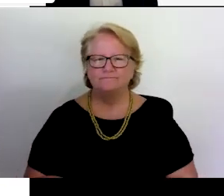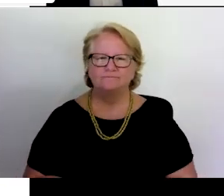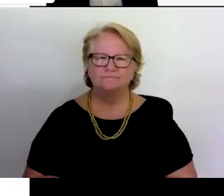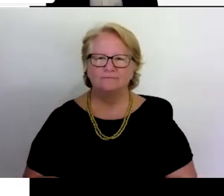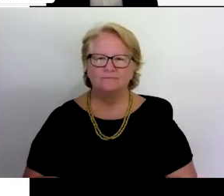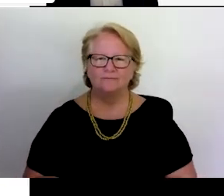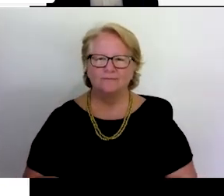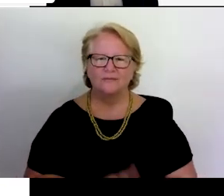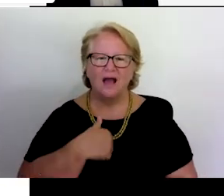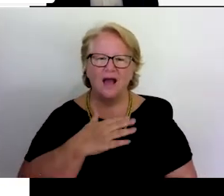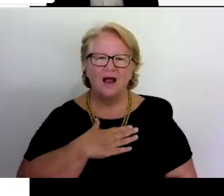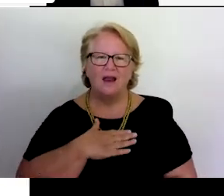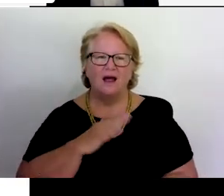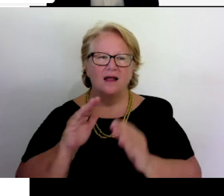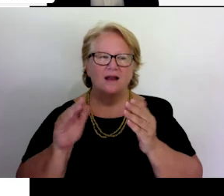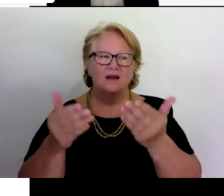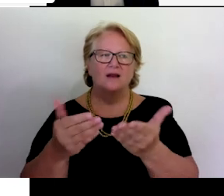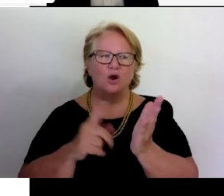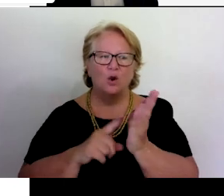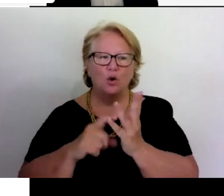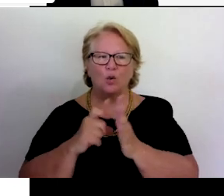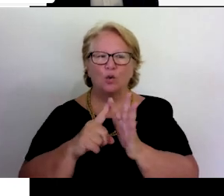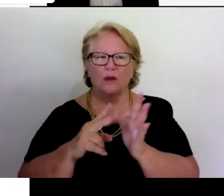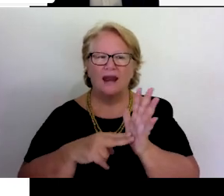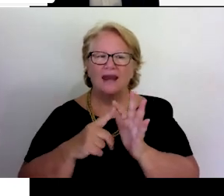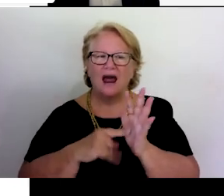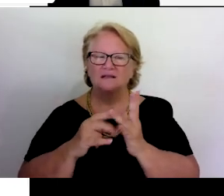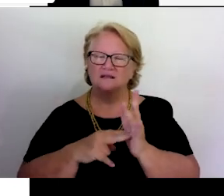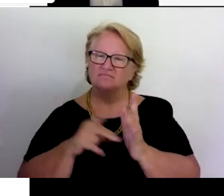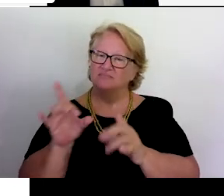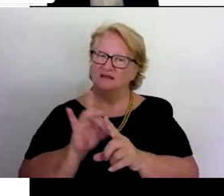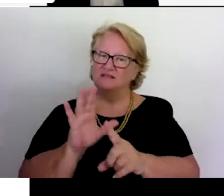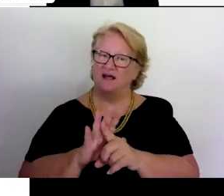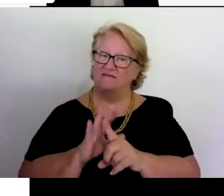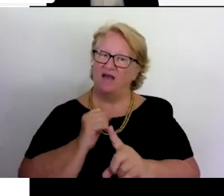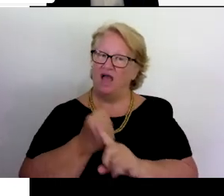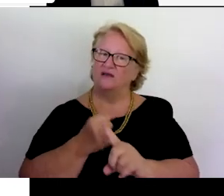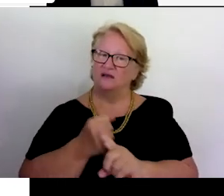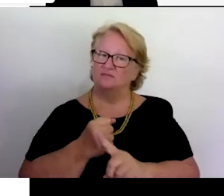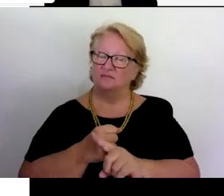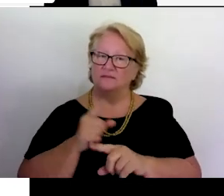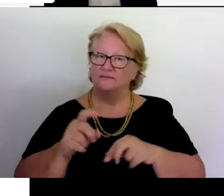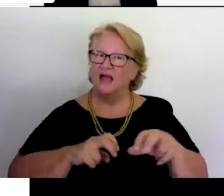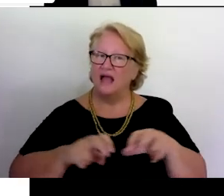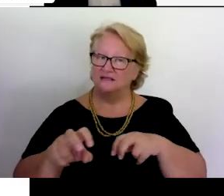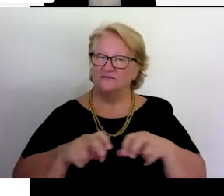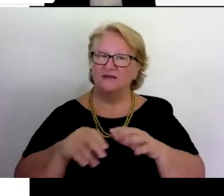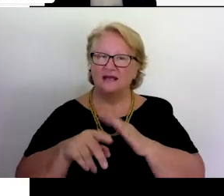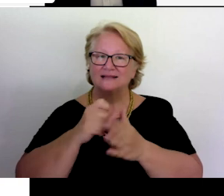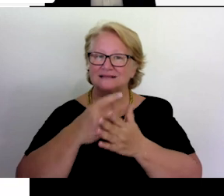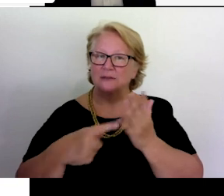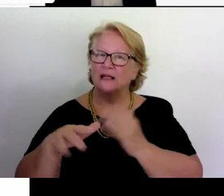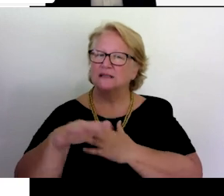to introduce Luke Nelson. Luke is a self-advocate who's been active in the disability sector